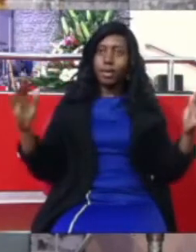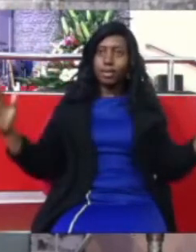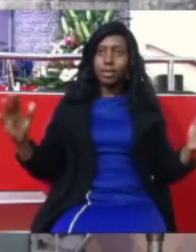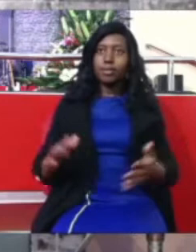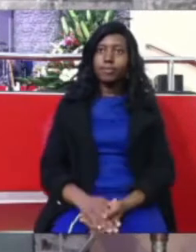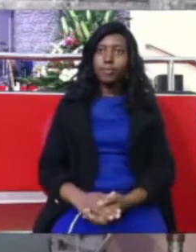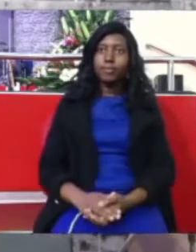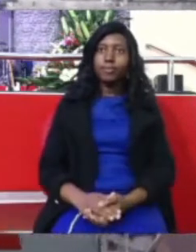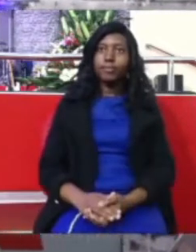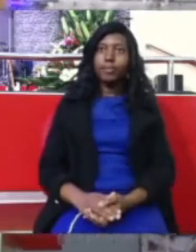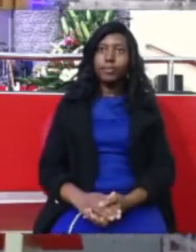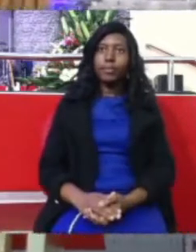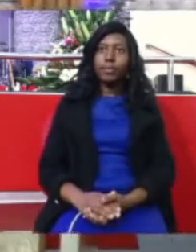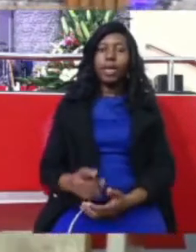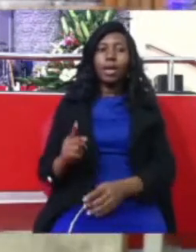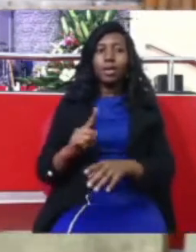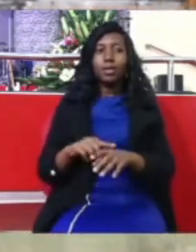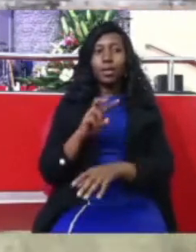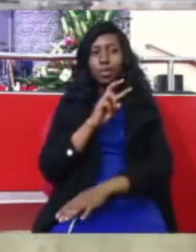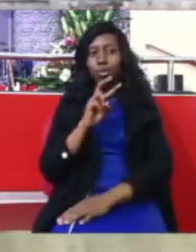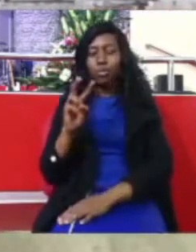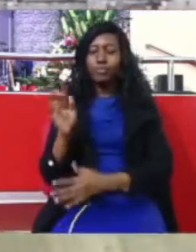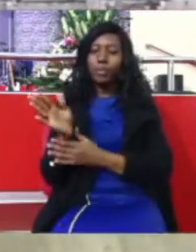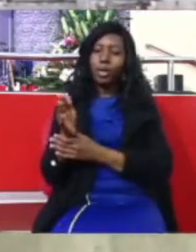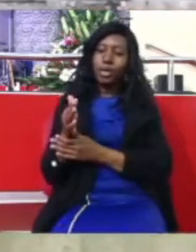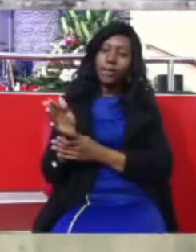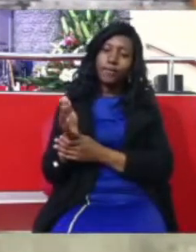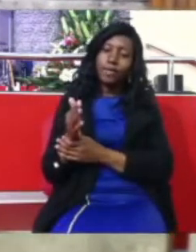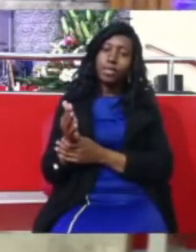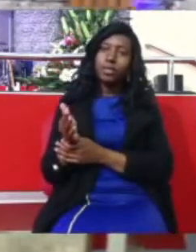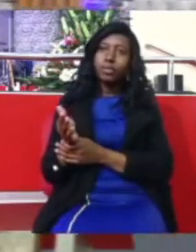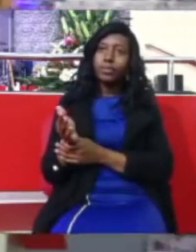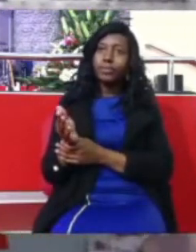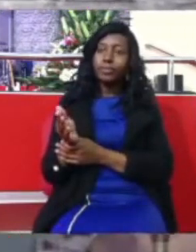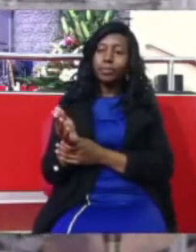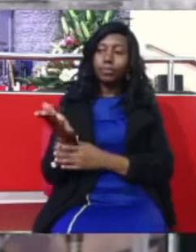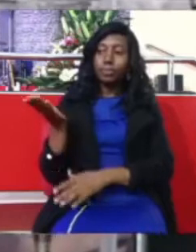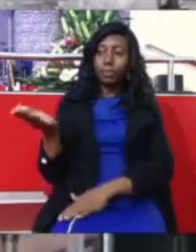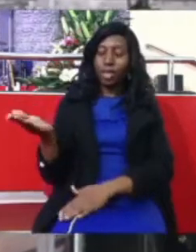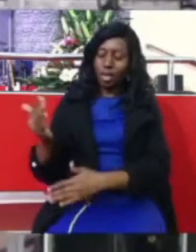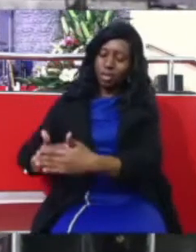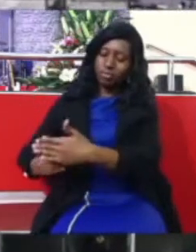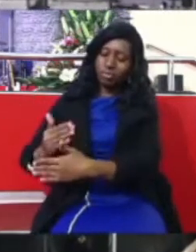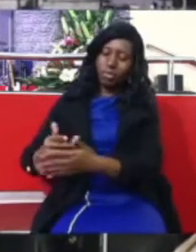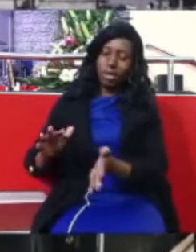fish that comes from a water pond, it is normally very small, and even the color can show you, and it is